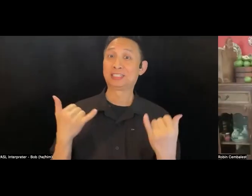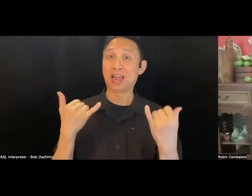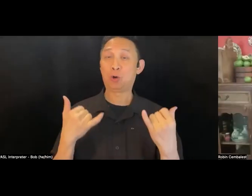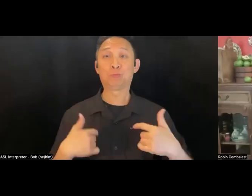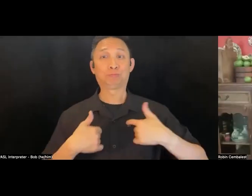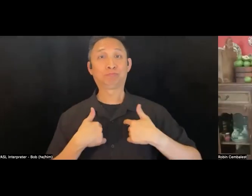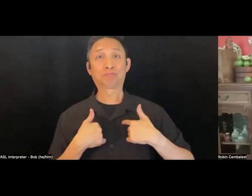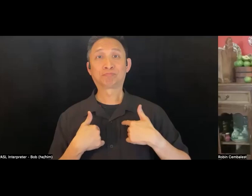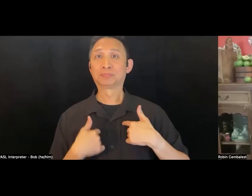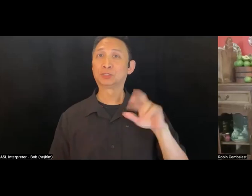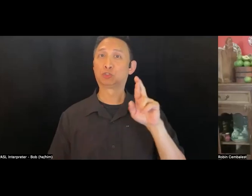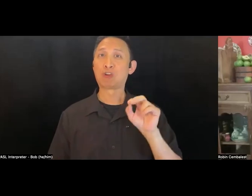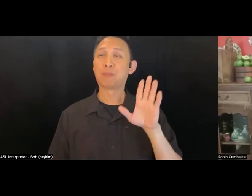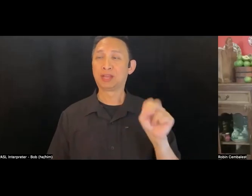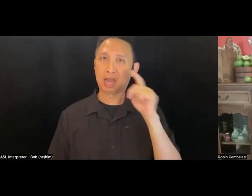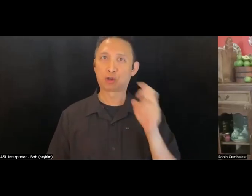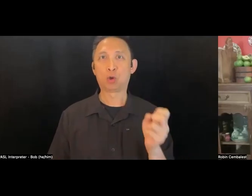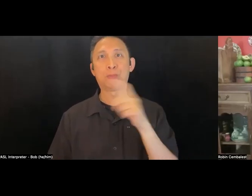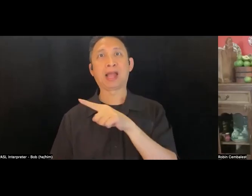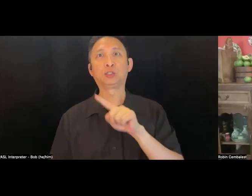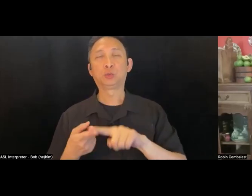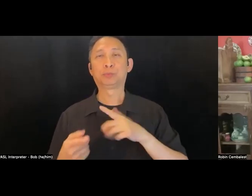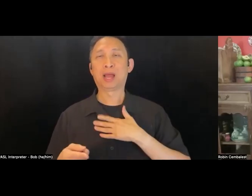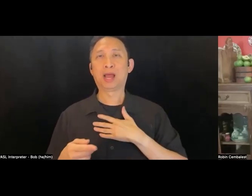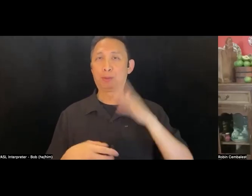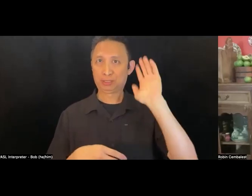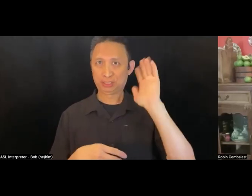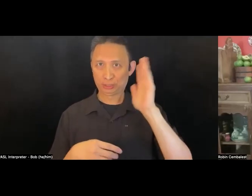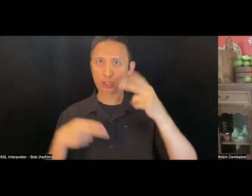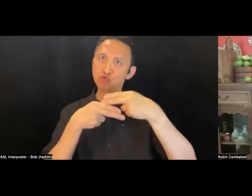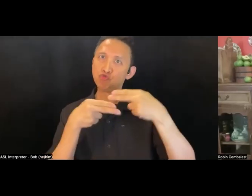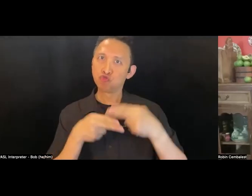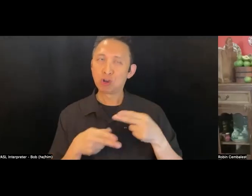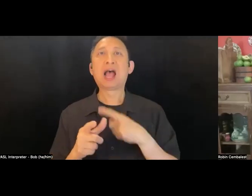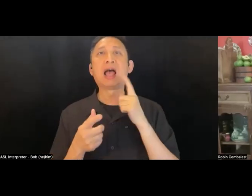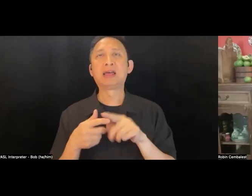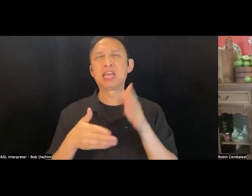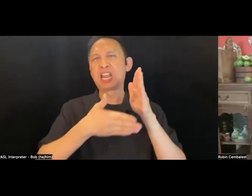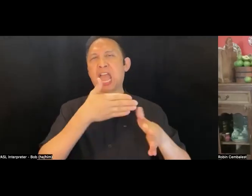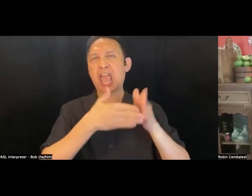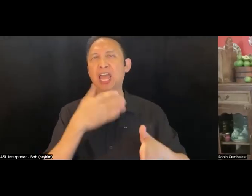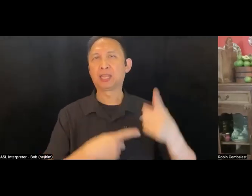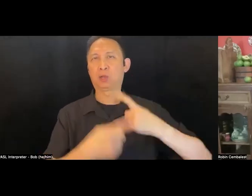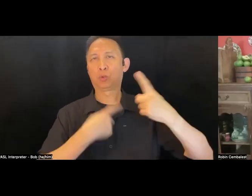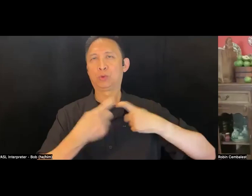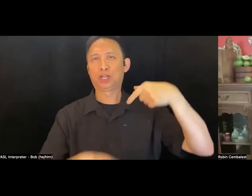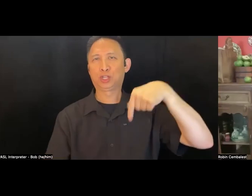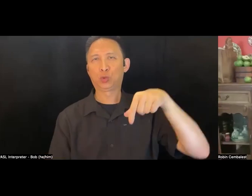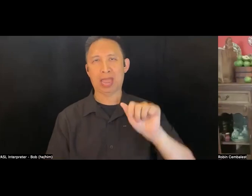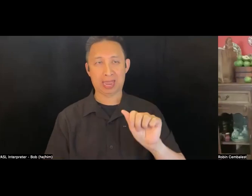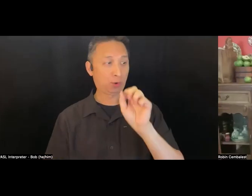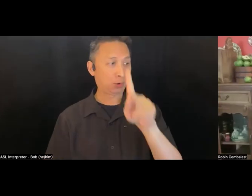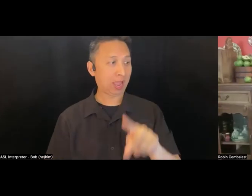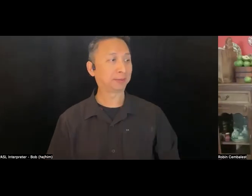into the presentation. And then as you heard, we will do some Q&A at the end.